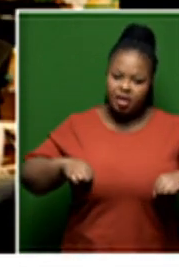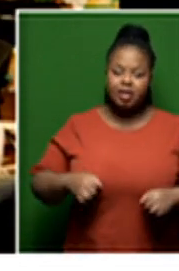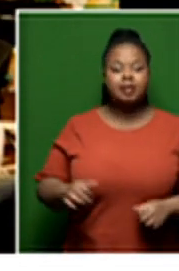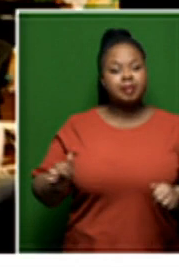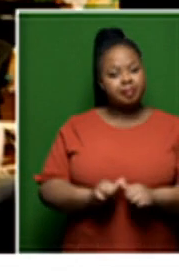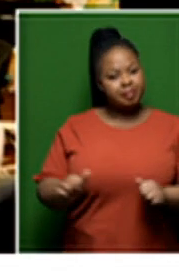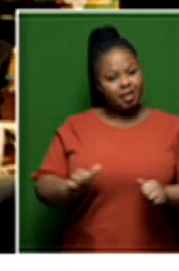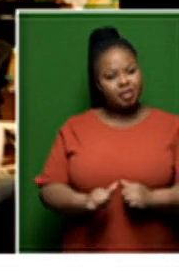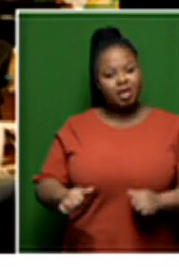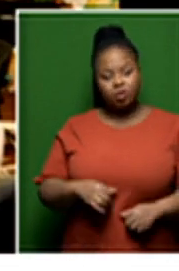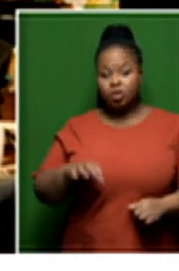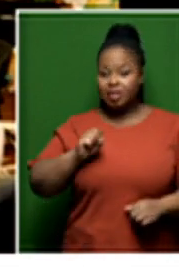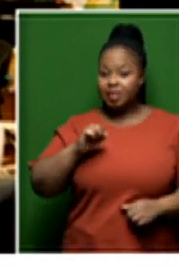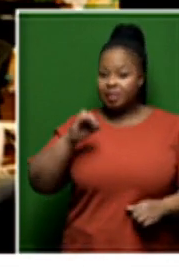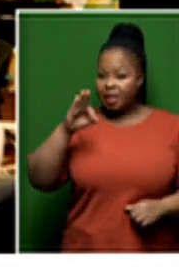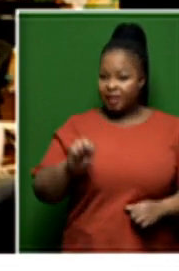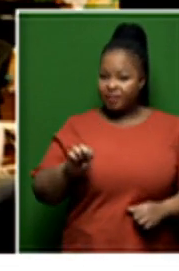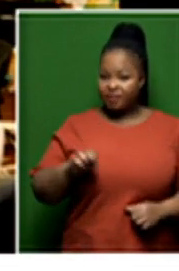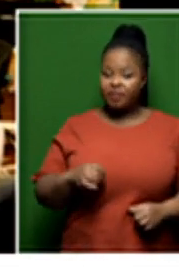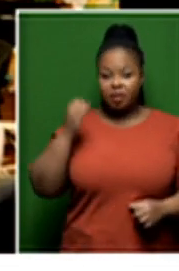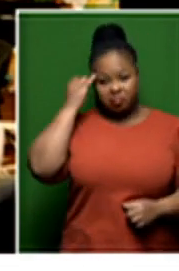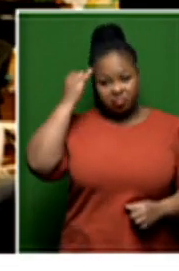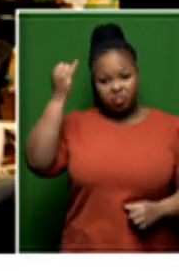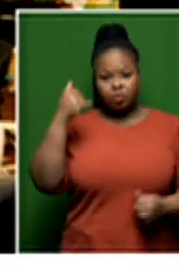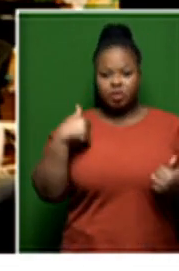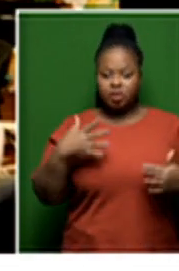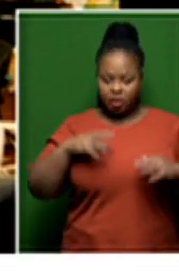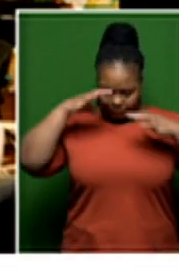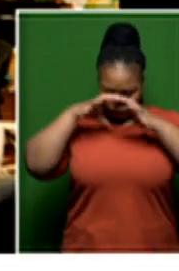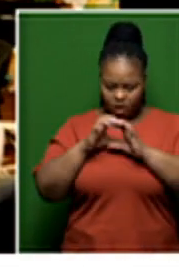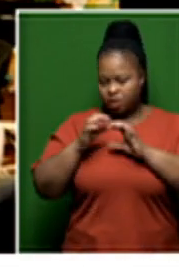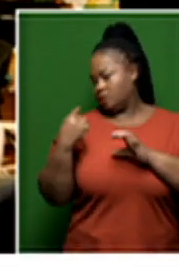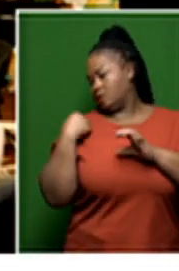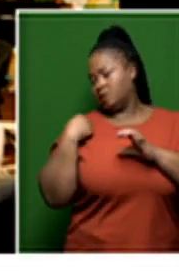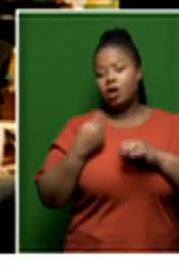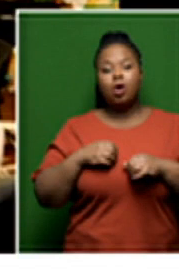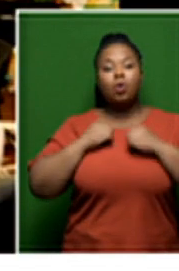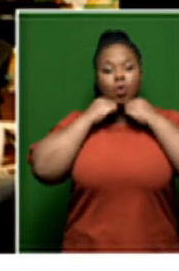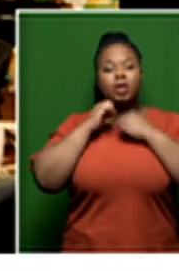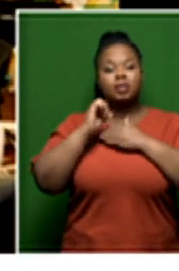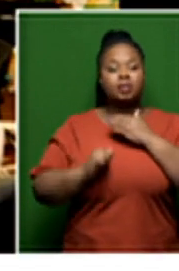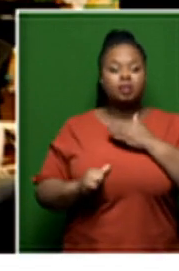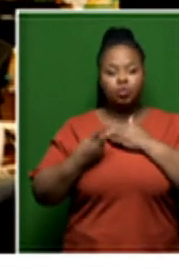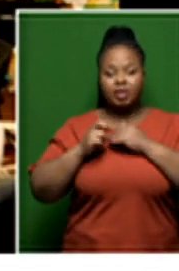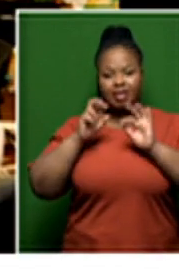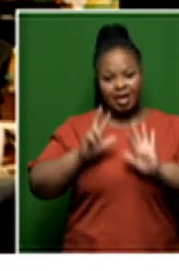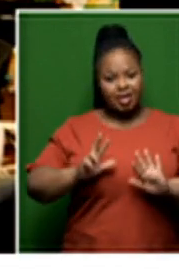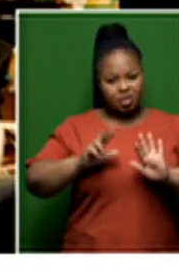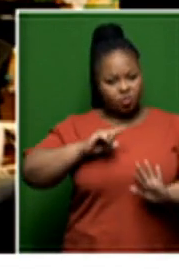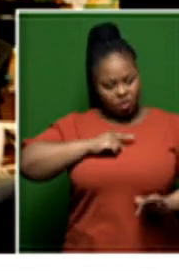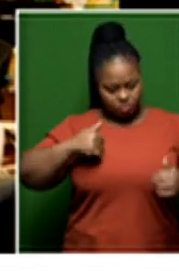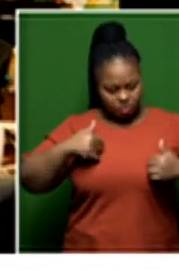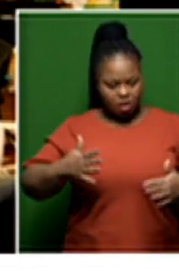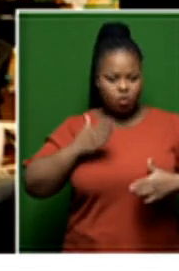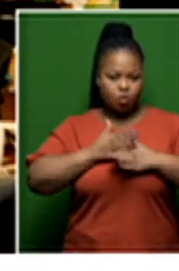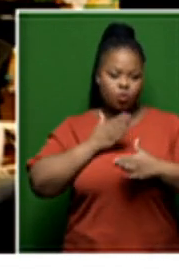if we are talking about the SAFE initiative, we are talking as of August 2018, because that's when the work was repackaged for